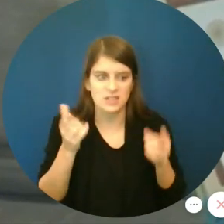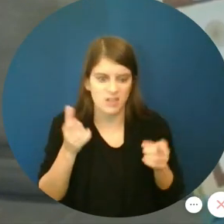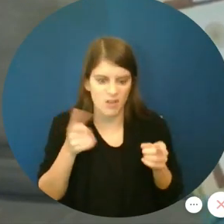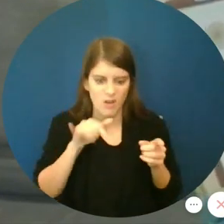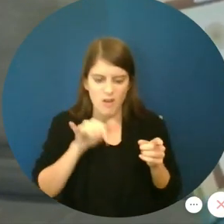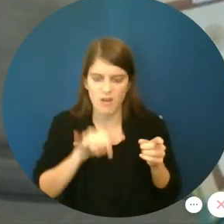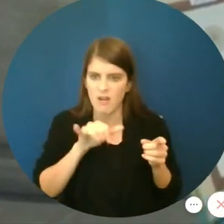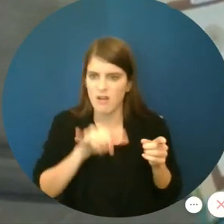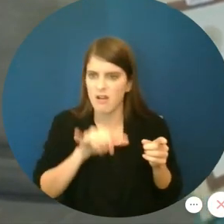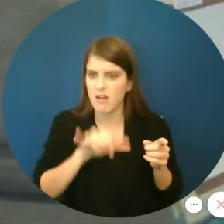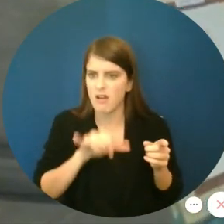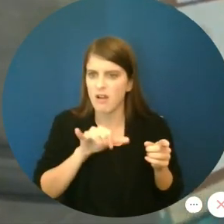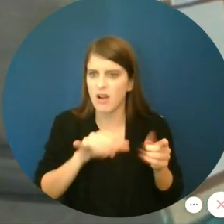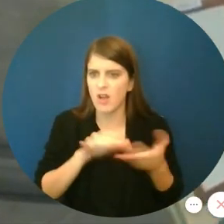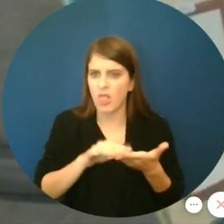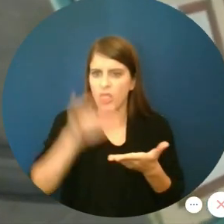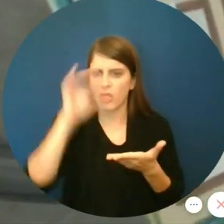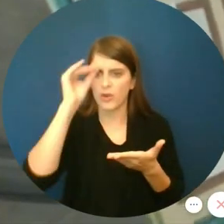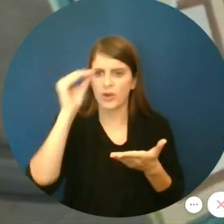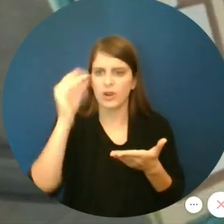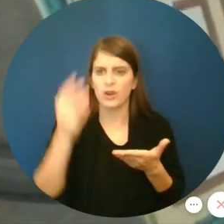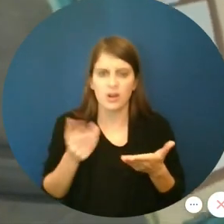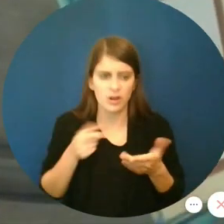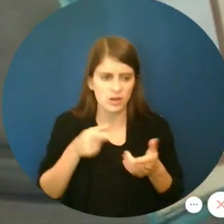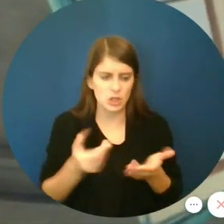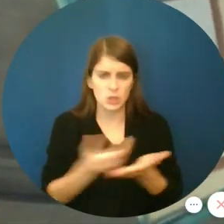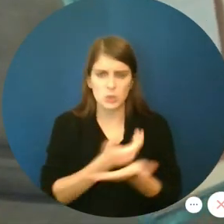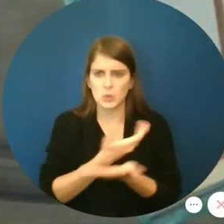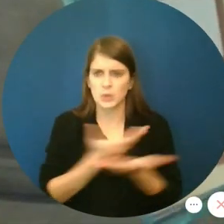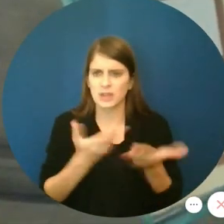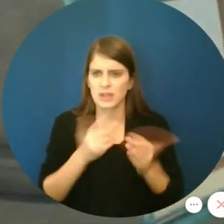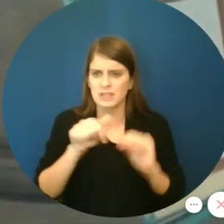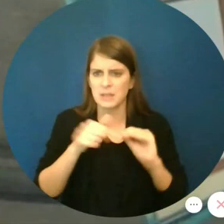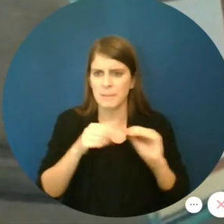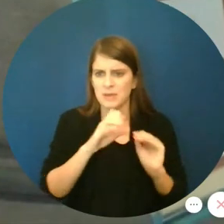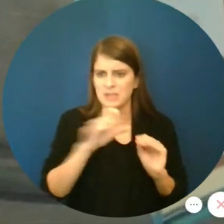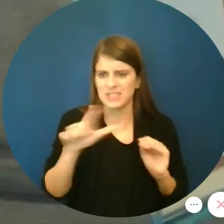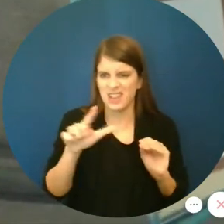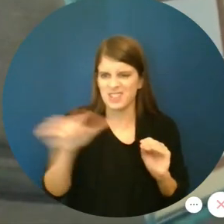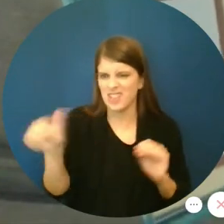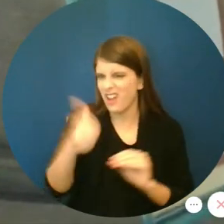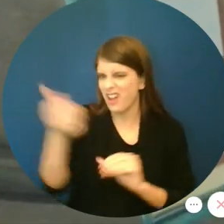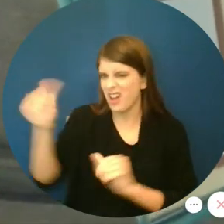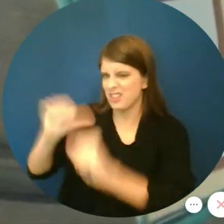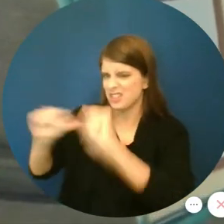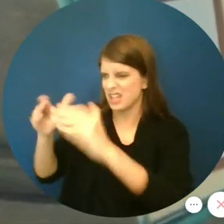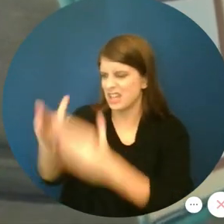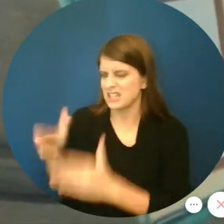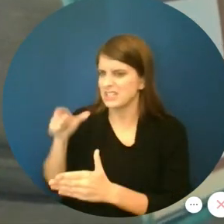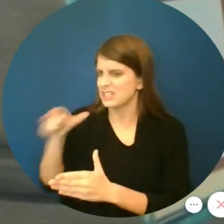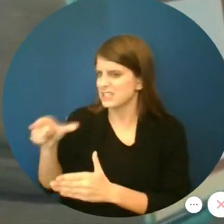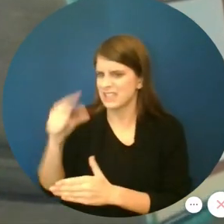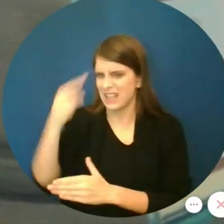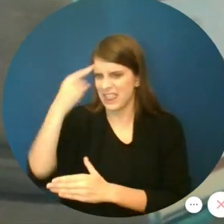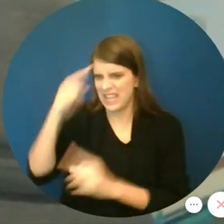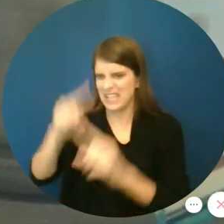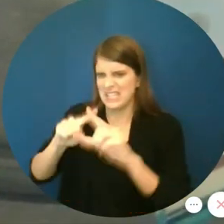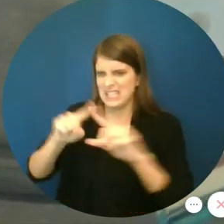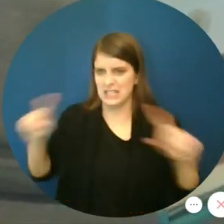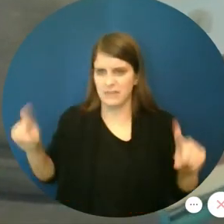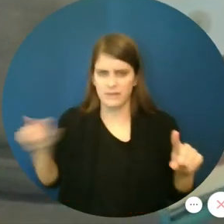its own development during fertilization. This controversial idea went against what most scientists thought at the